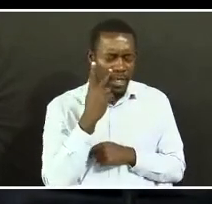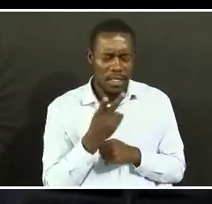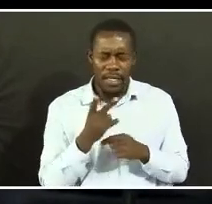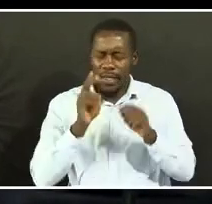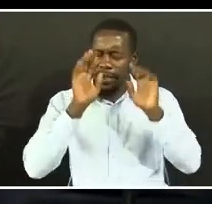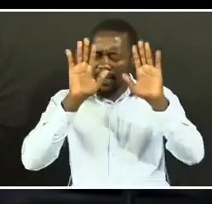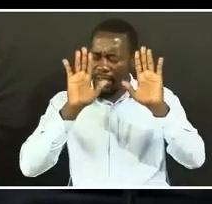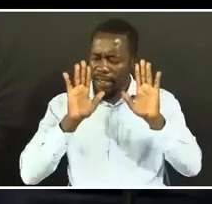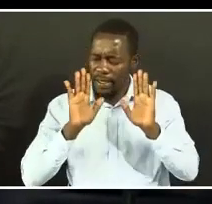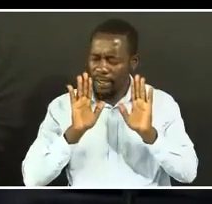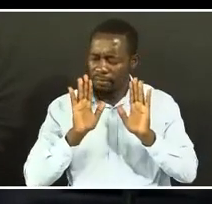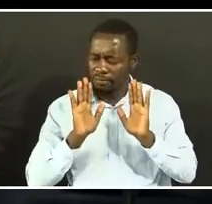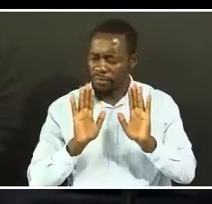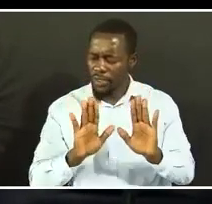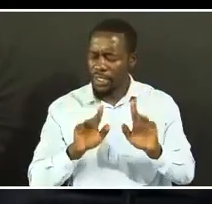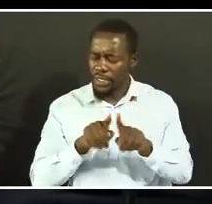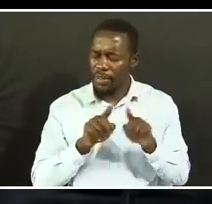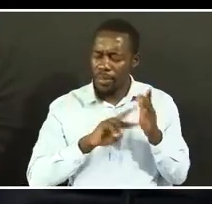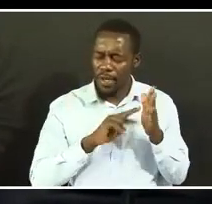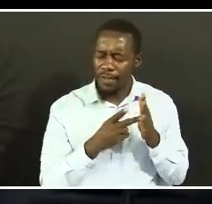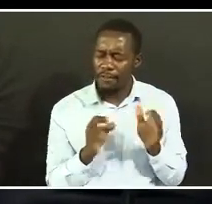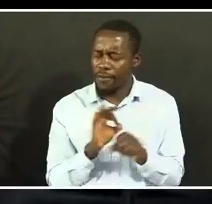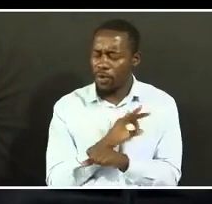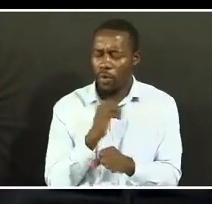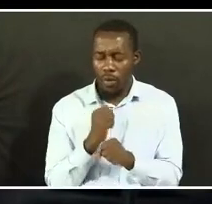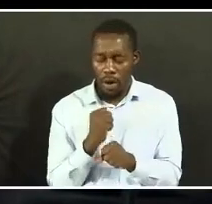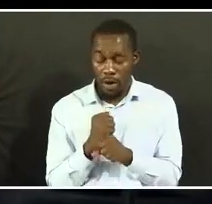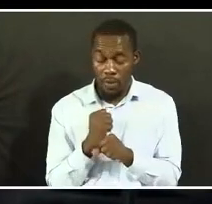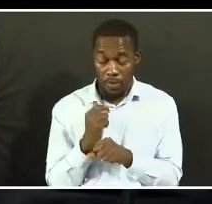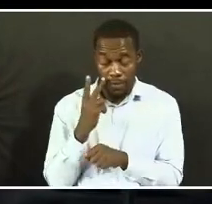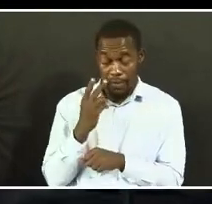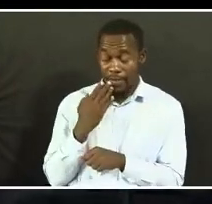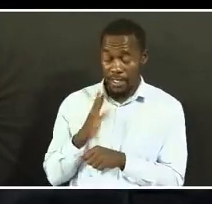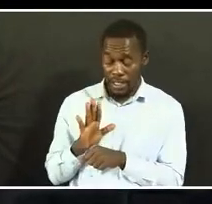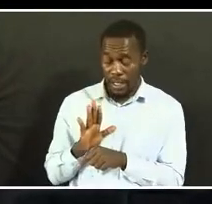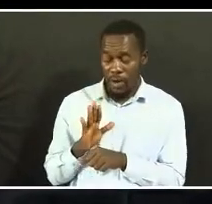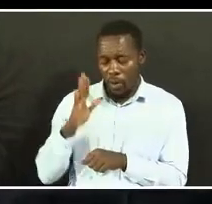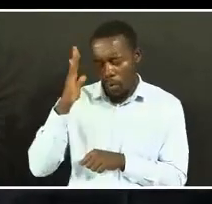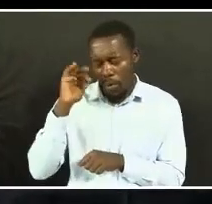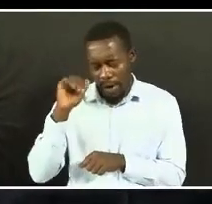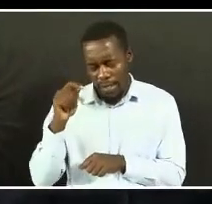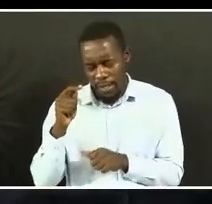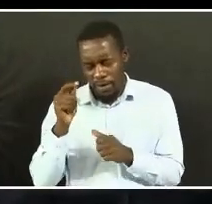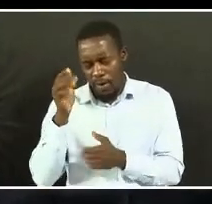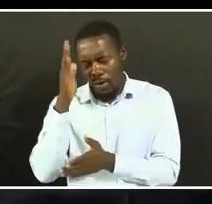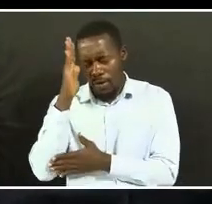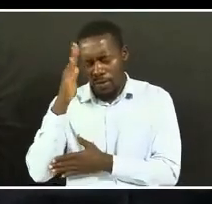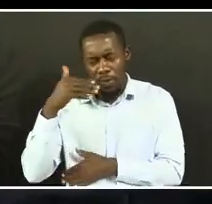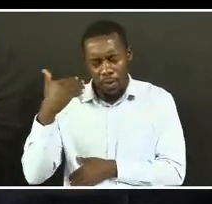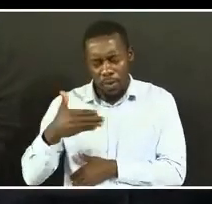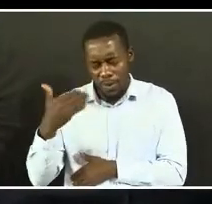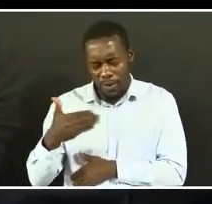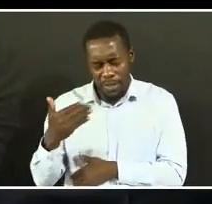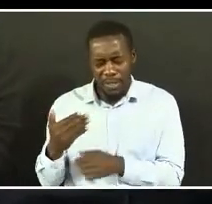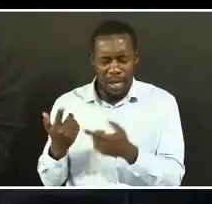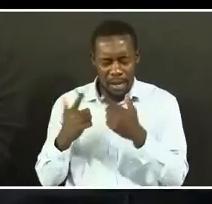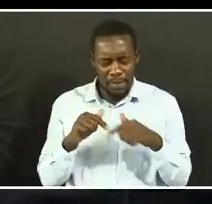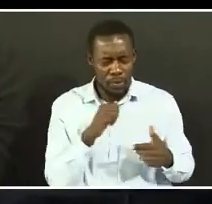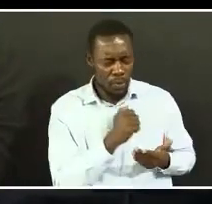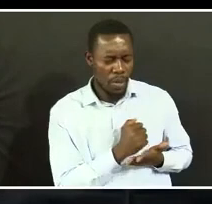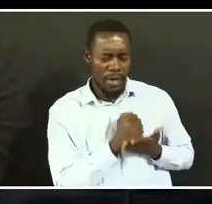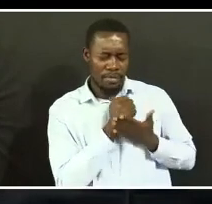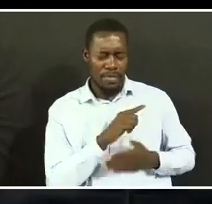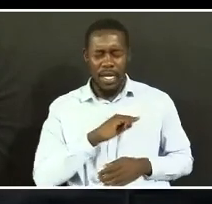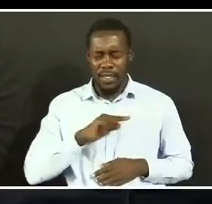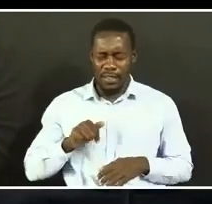grace, tracing us, dear Father, wooing us, reaching out to us in our extremity, dear Father, in our fallen